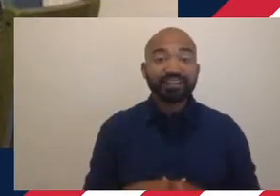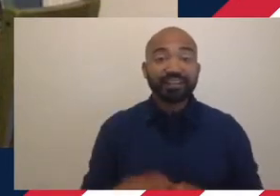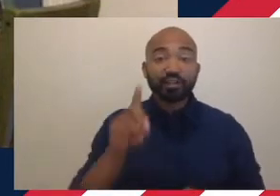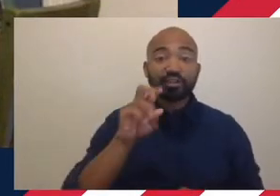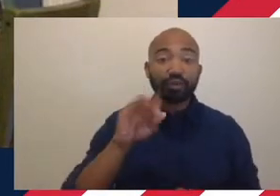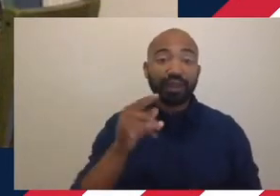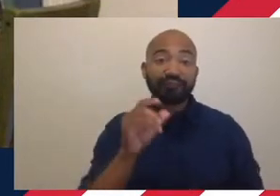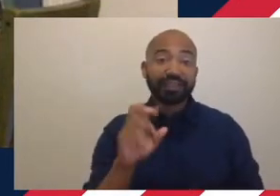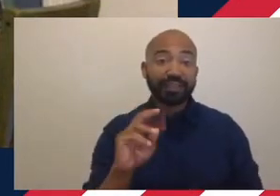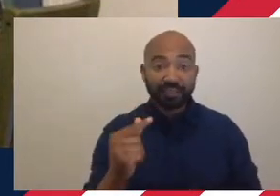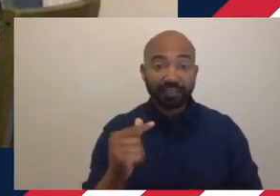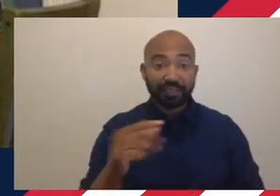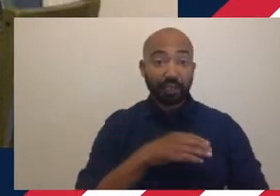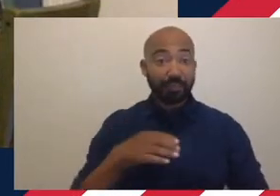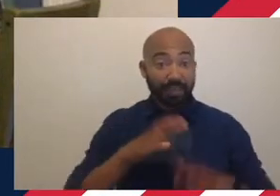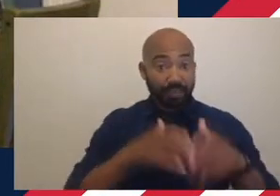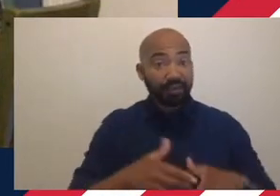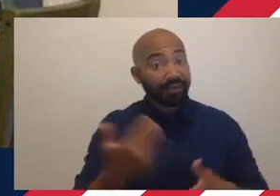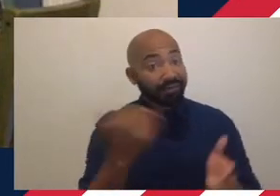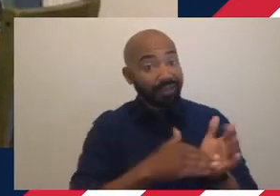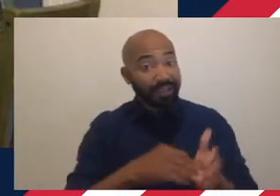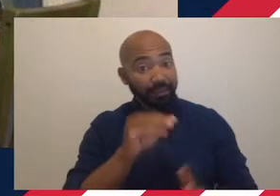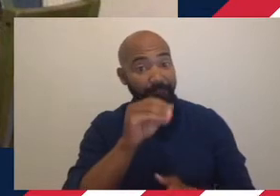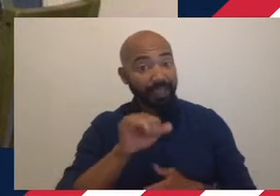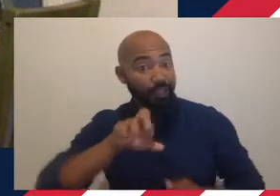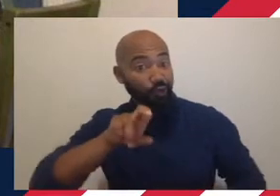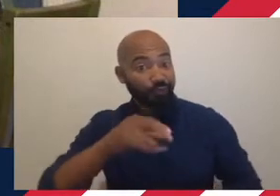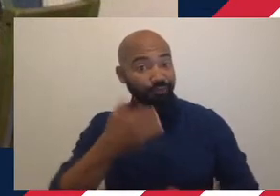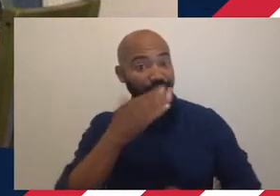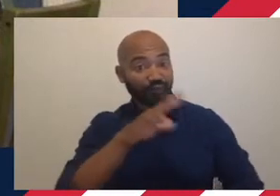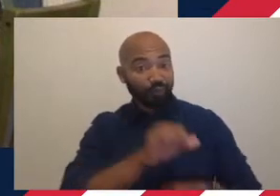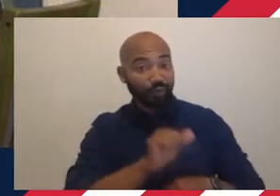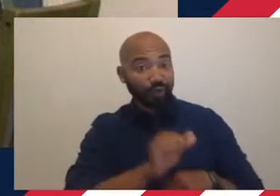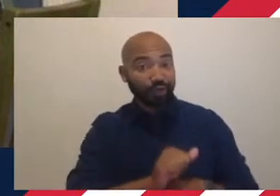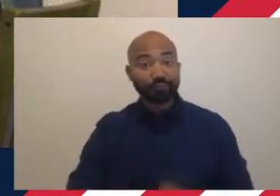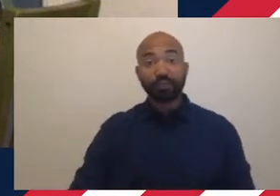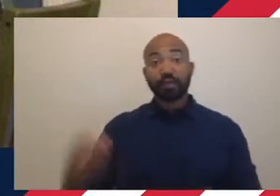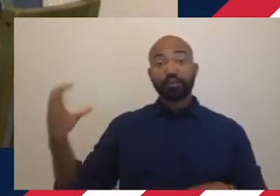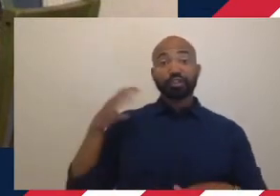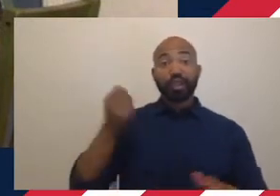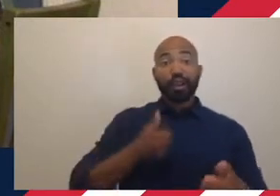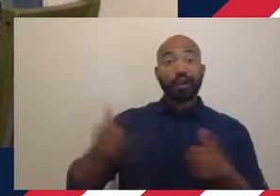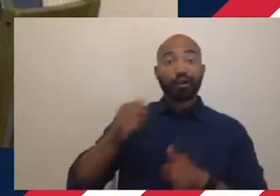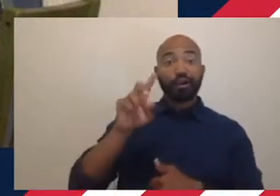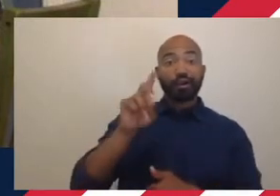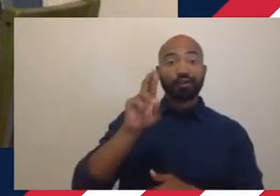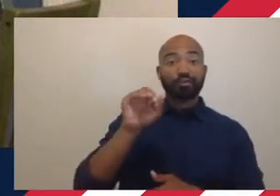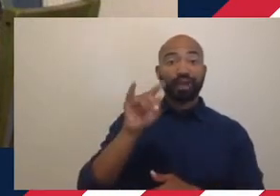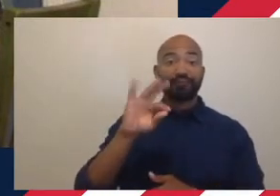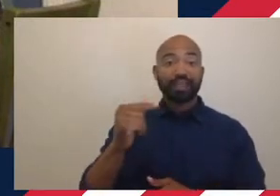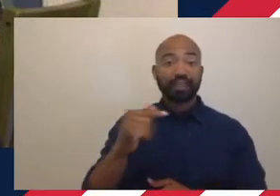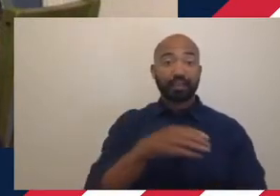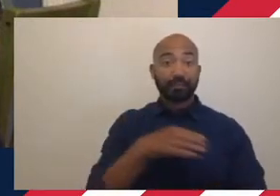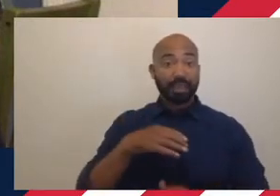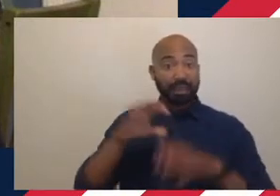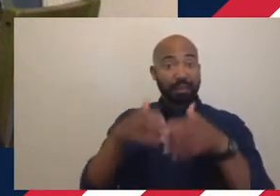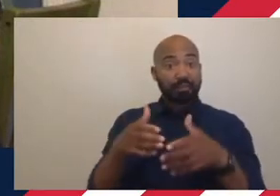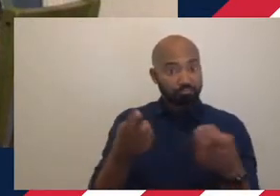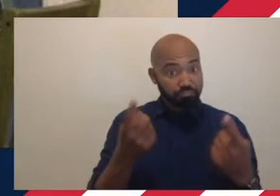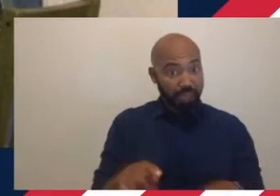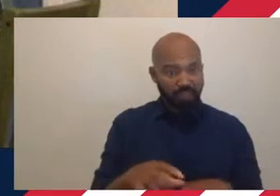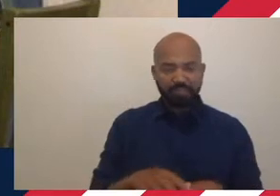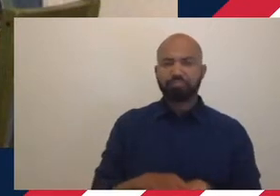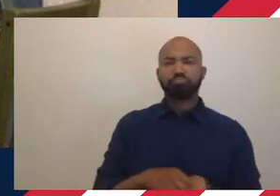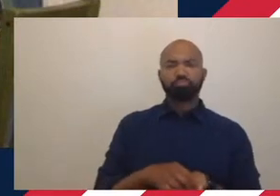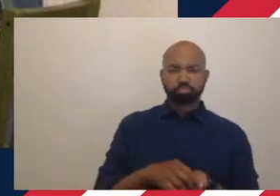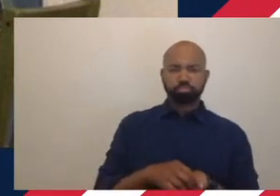for your service. As people know, the chair of the drafting committee 4 years ago was a hero to all of